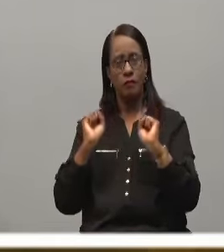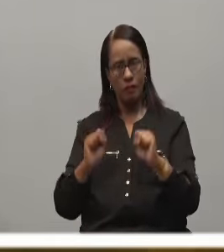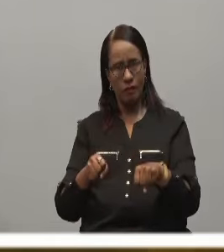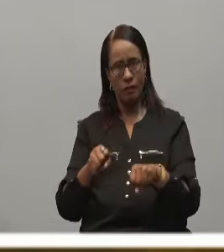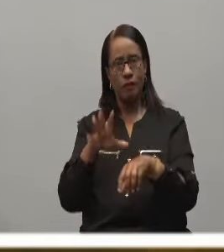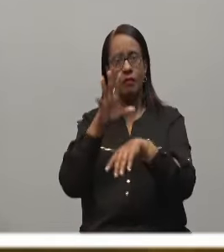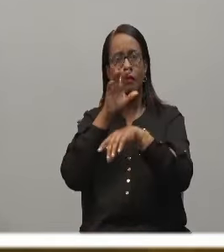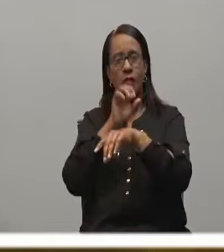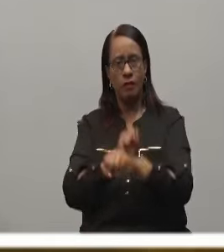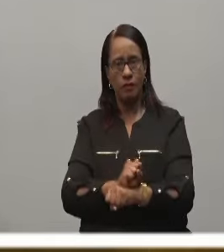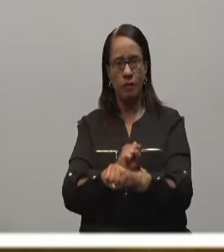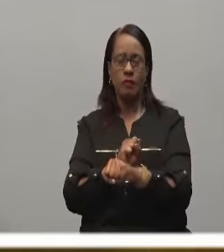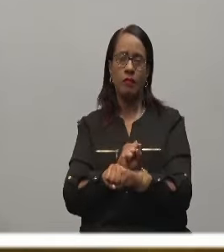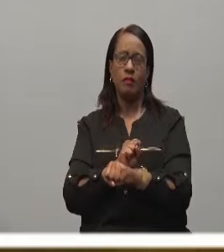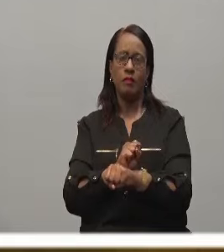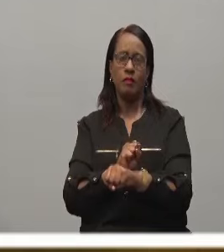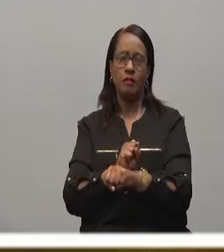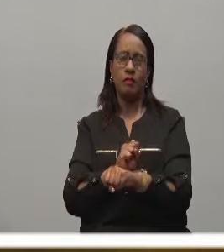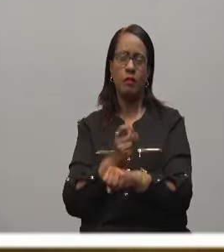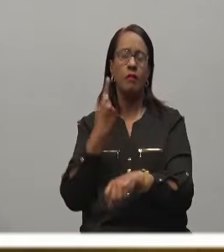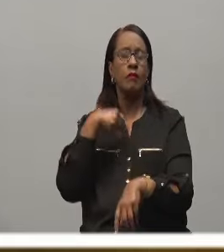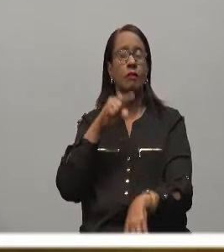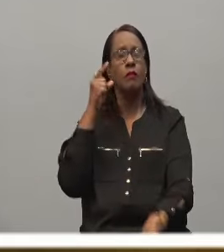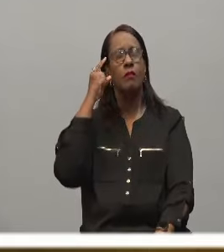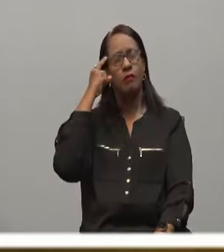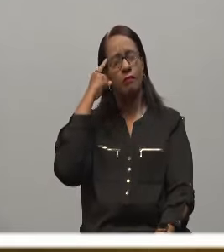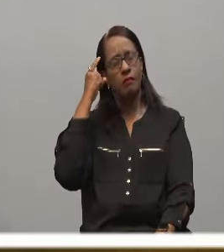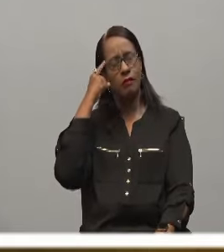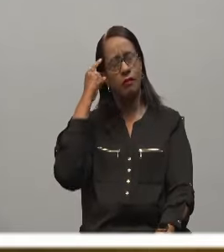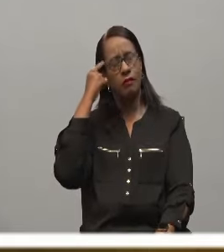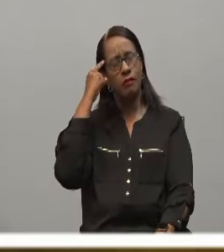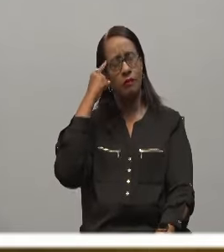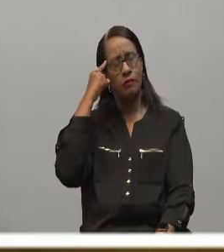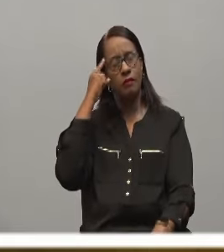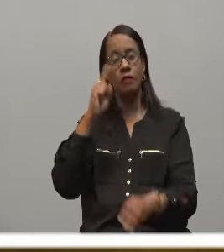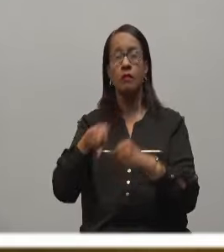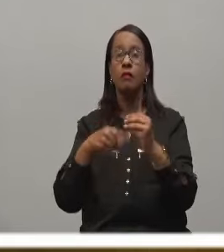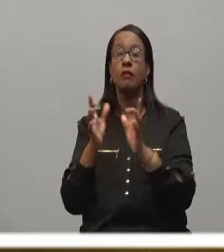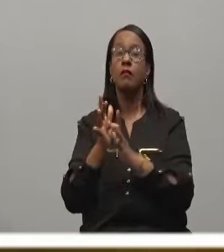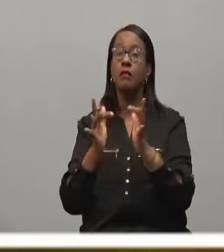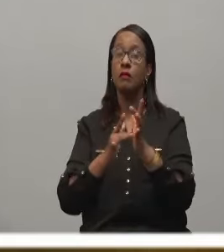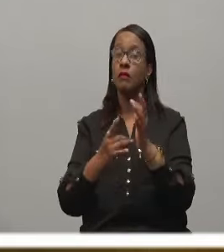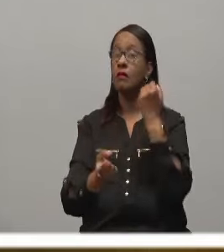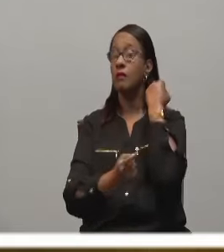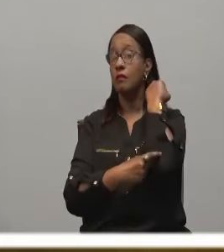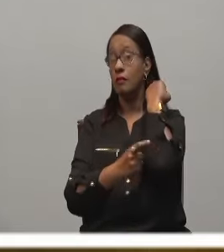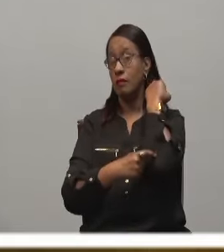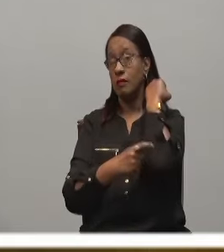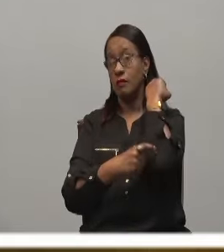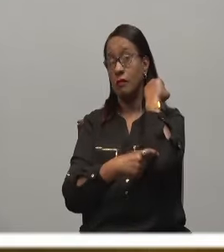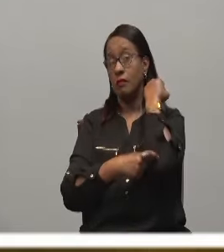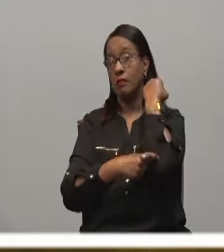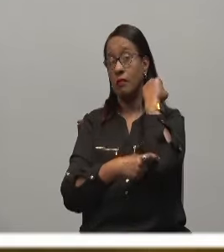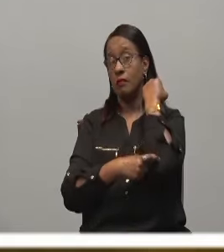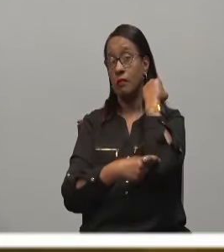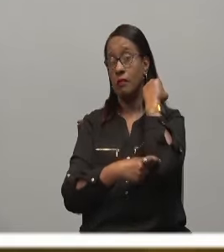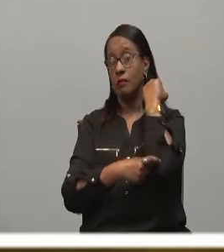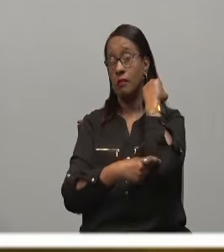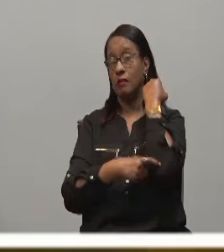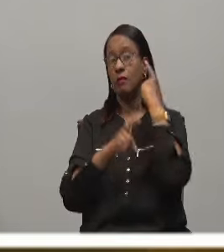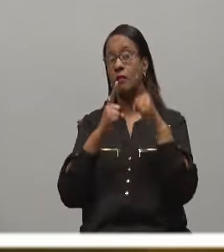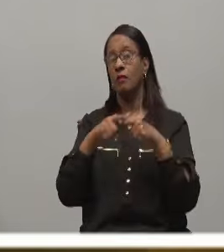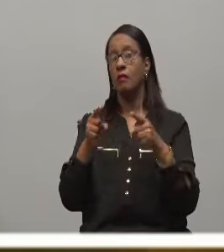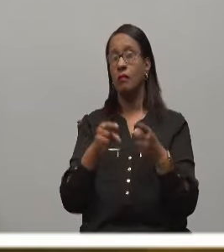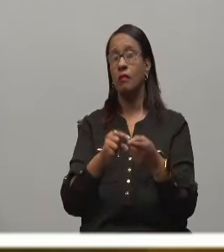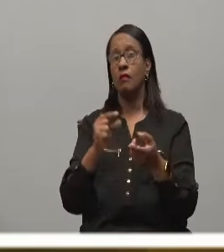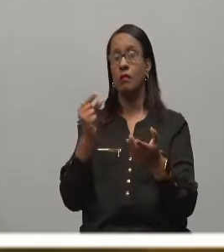Sunday of Lent, we reflect on Jesus' temptations. And in Mark, we don't have the three temptations,